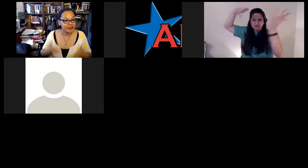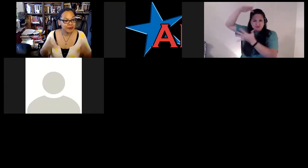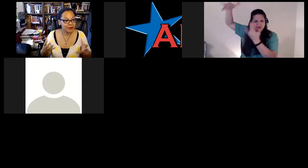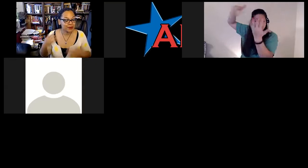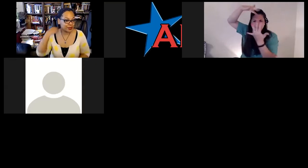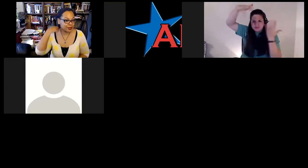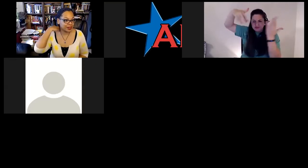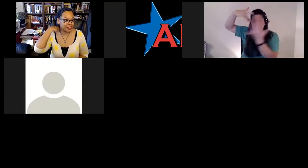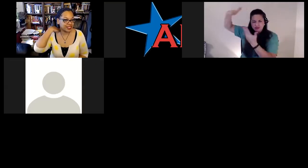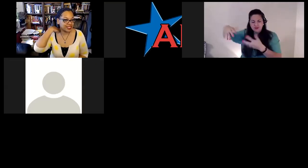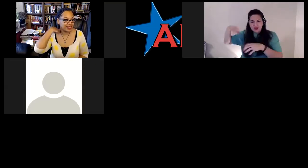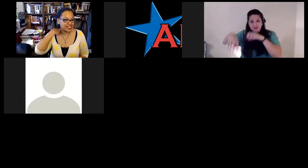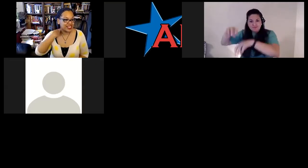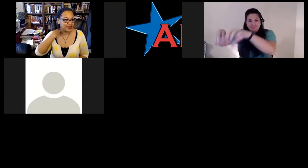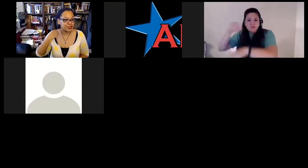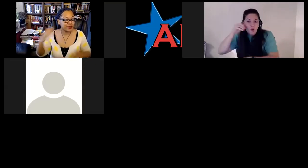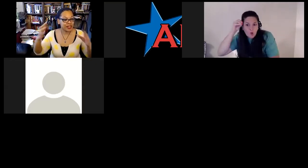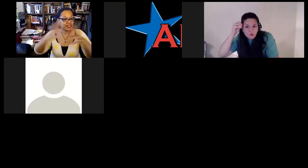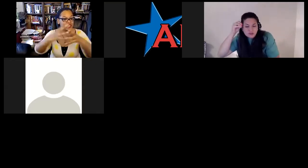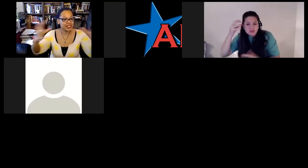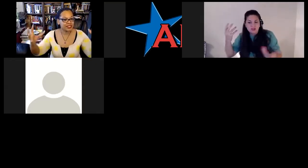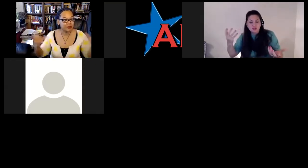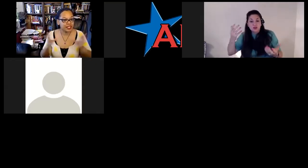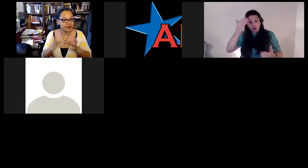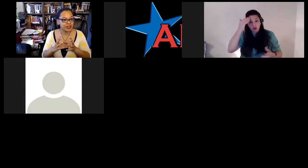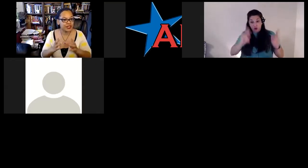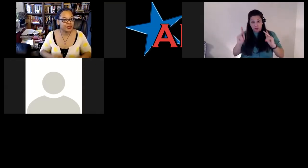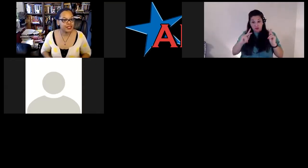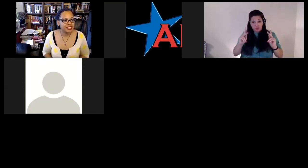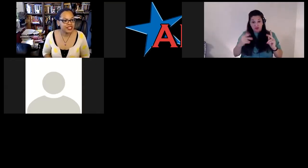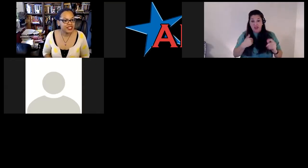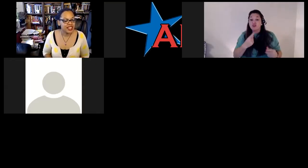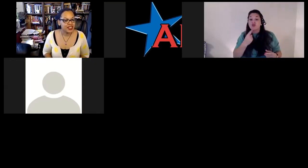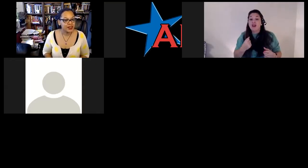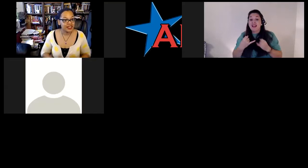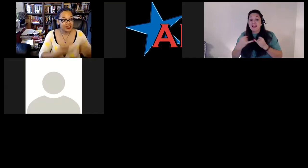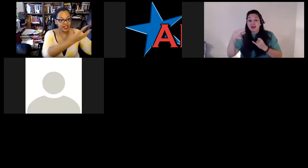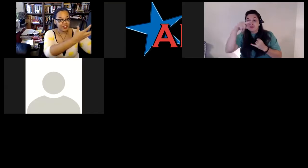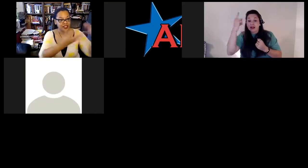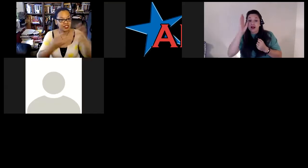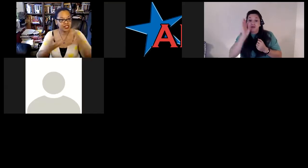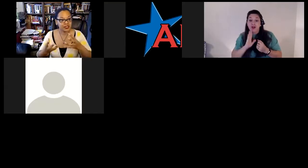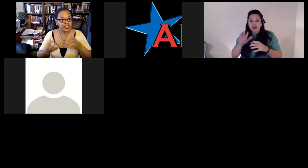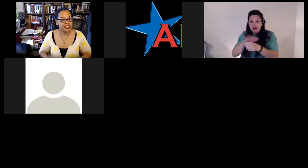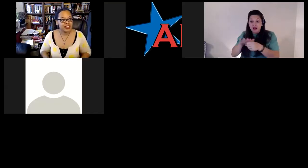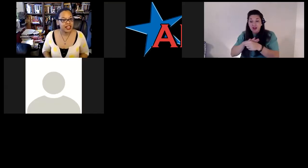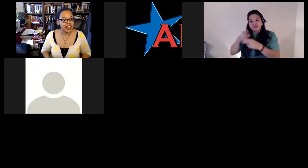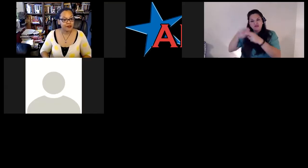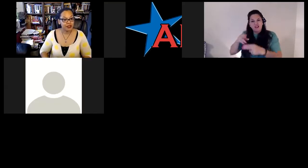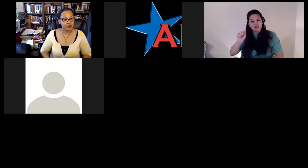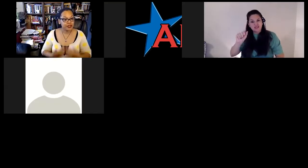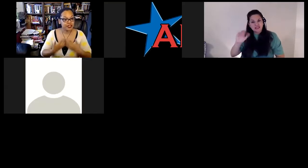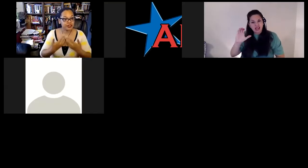have people who are in sort of redlined Black and brown neighborhoods that are in a sacrifice zone, that